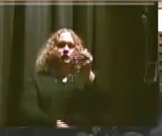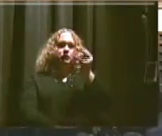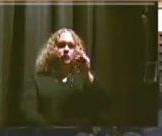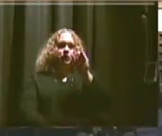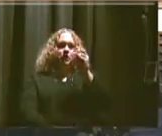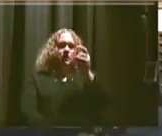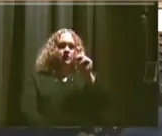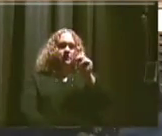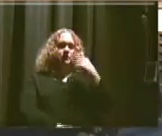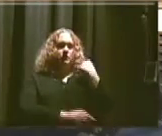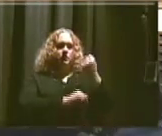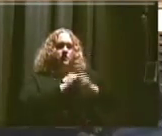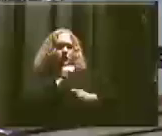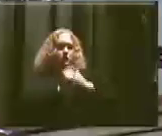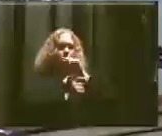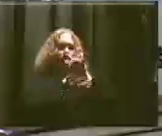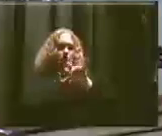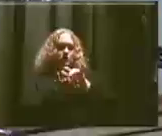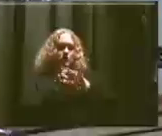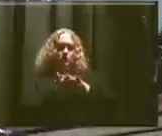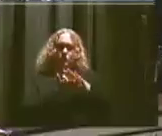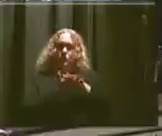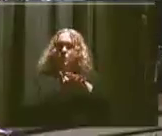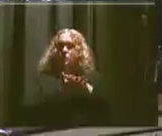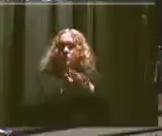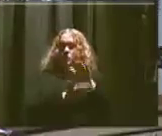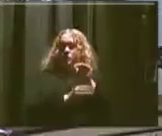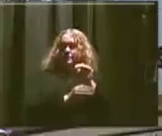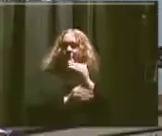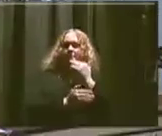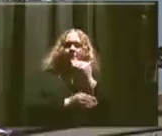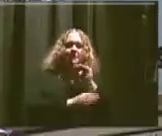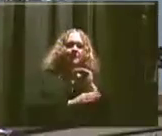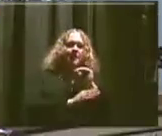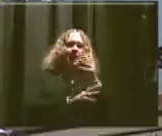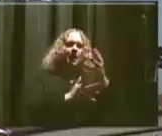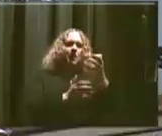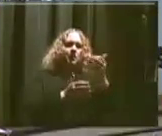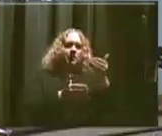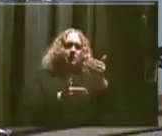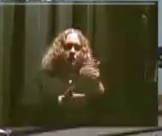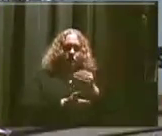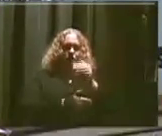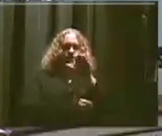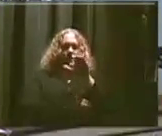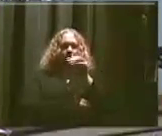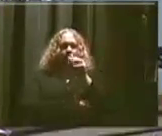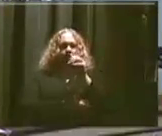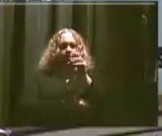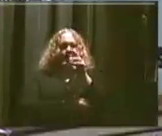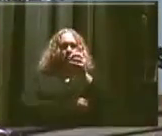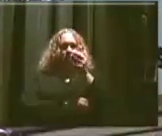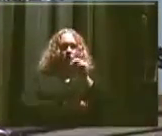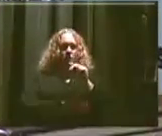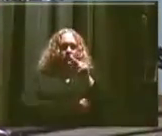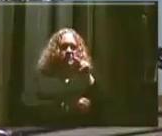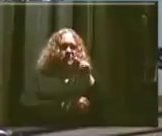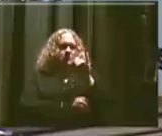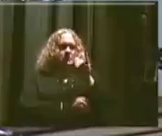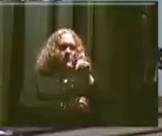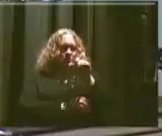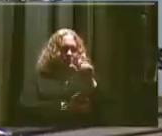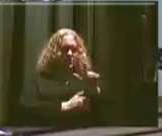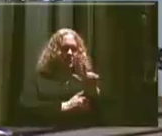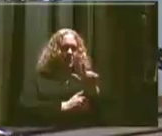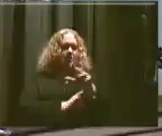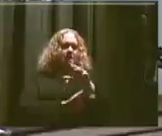Good evening. I have the distinct privilege and honor to introduce to you Cameron Kiesel. Cameron is an outstanding student at Lyman